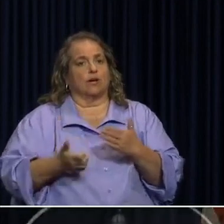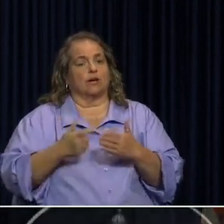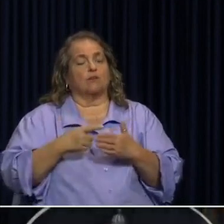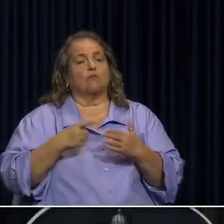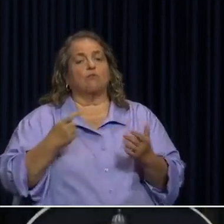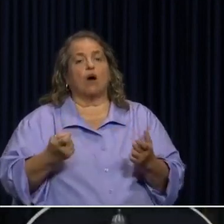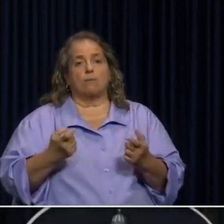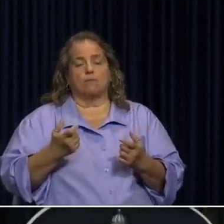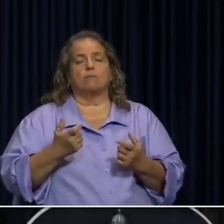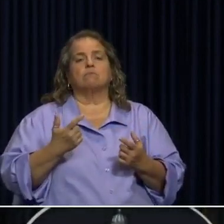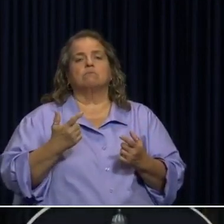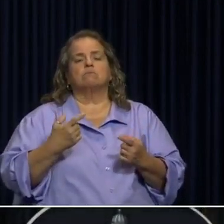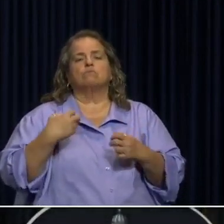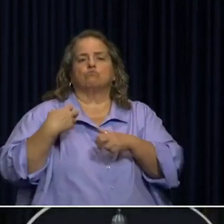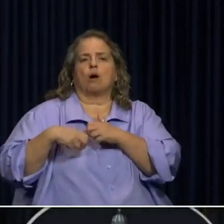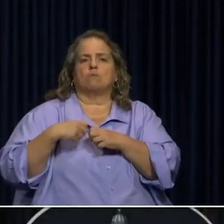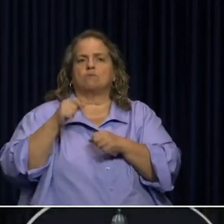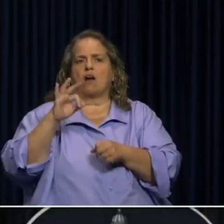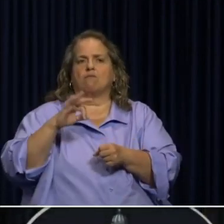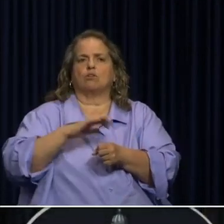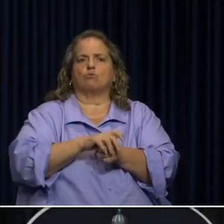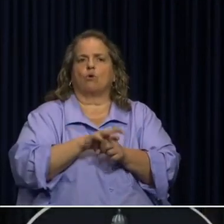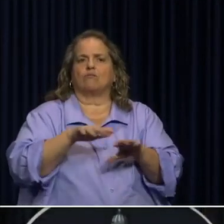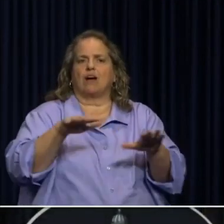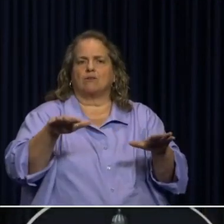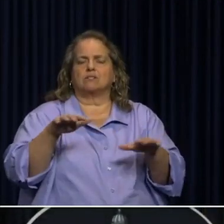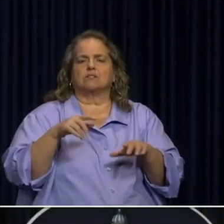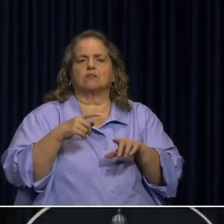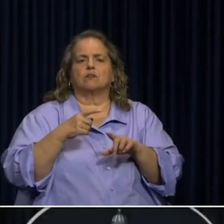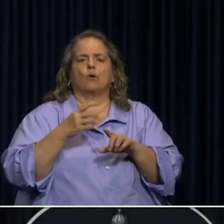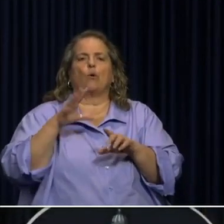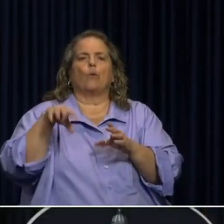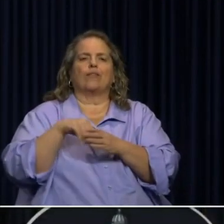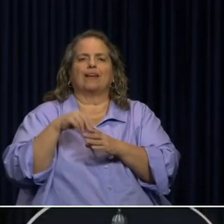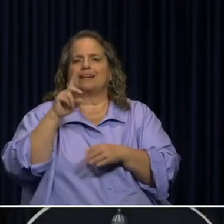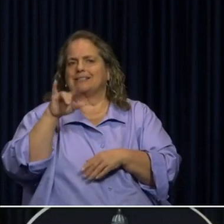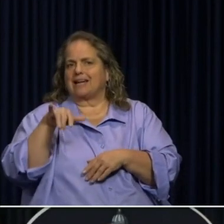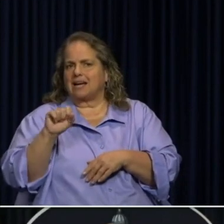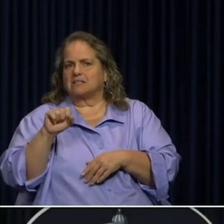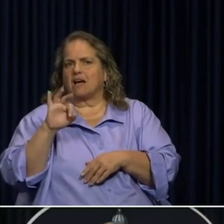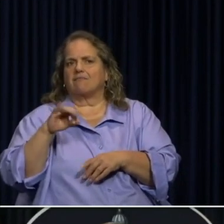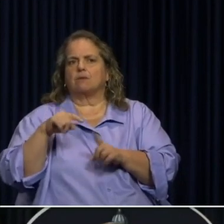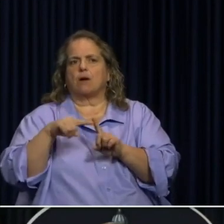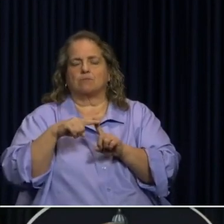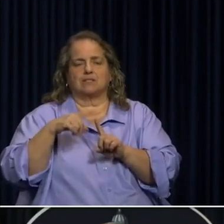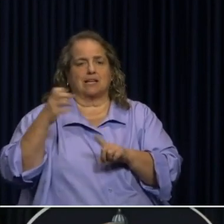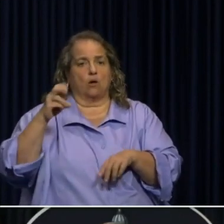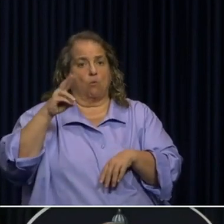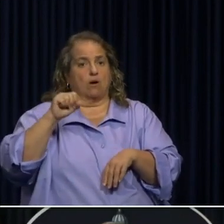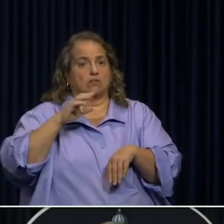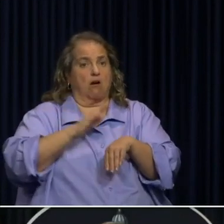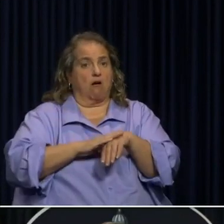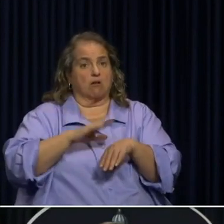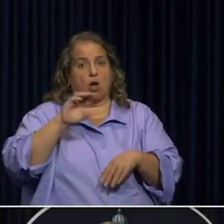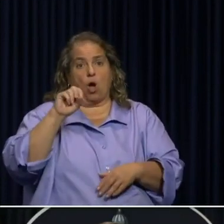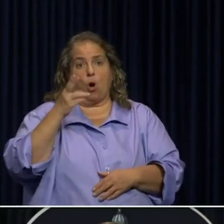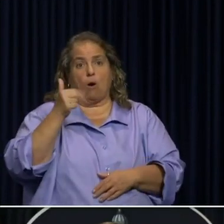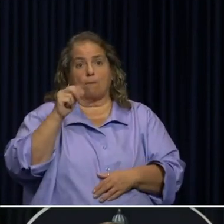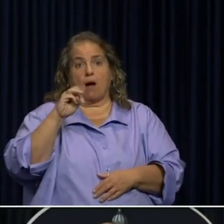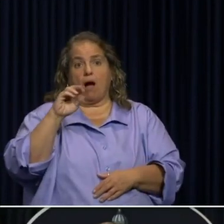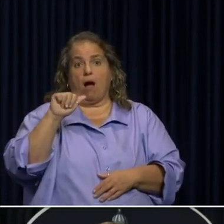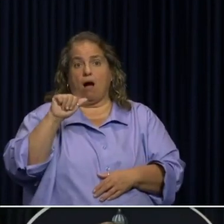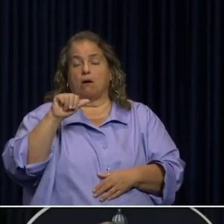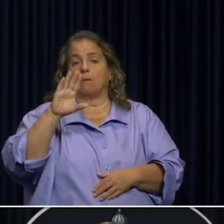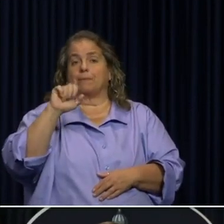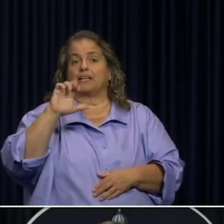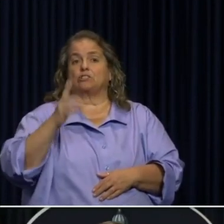from the coronavirus within days of testing positive. He was on Omaha Beach on D-Day.